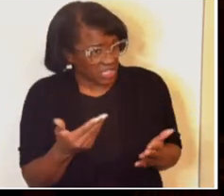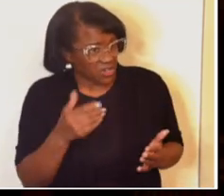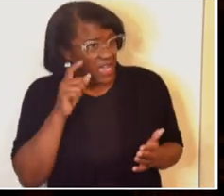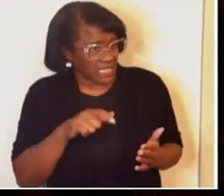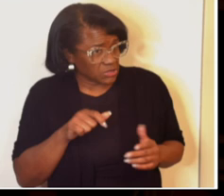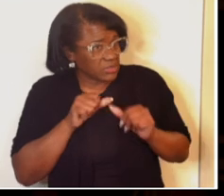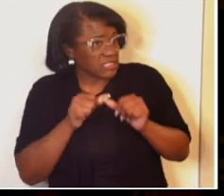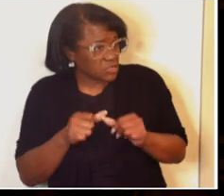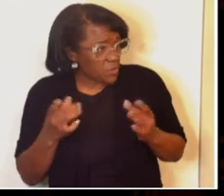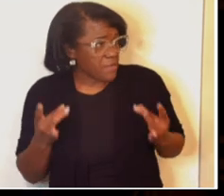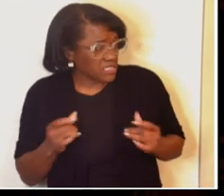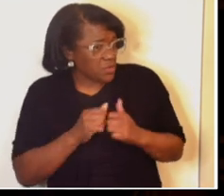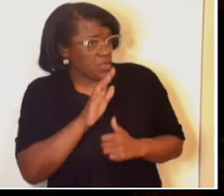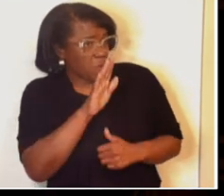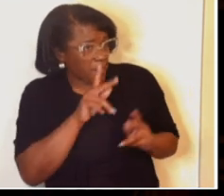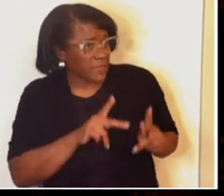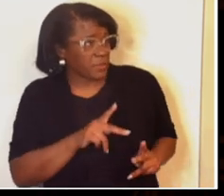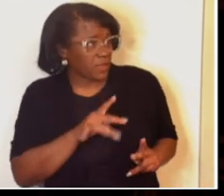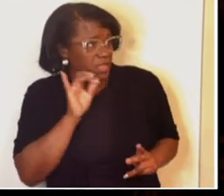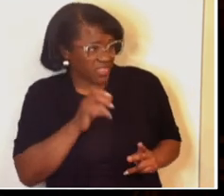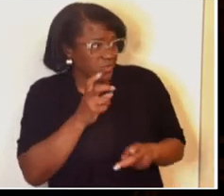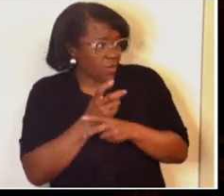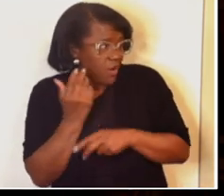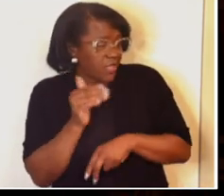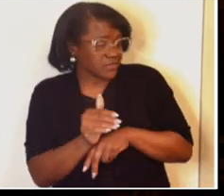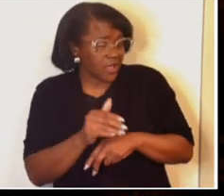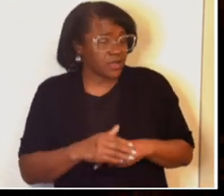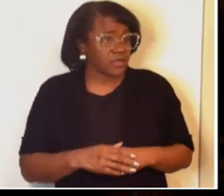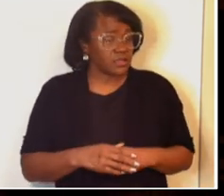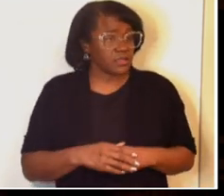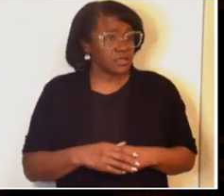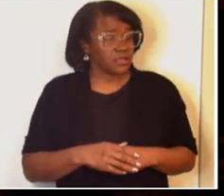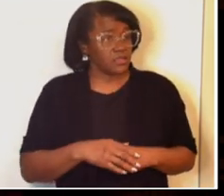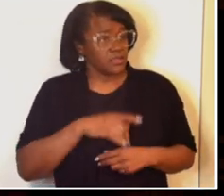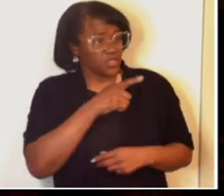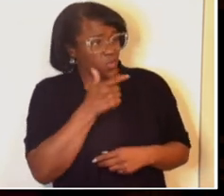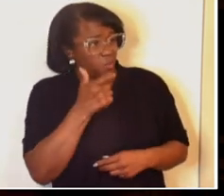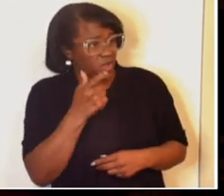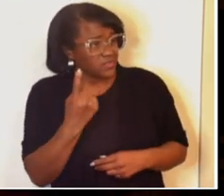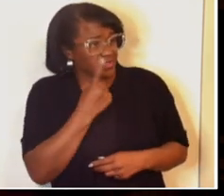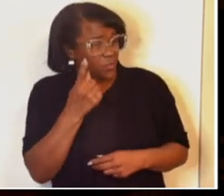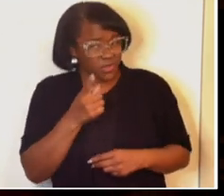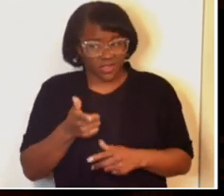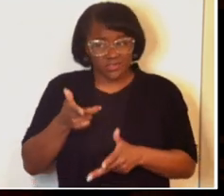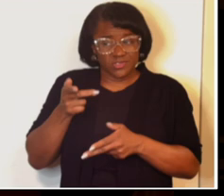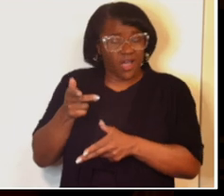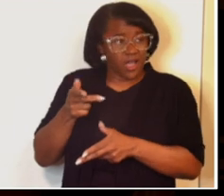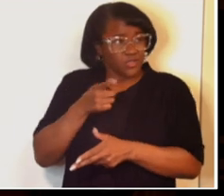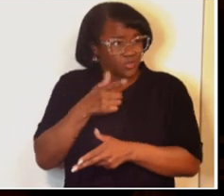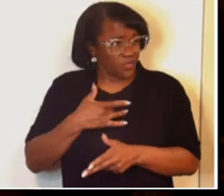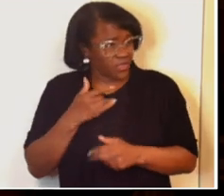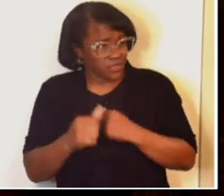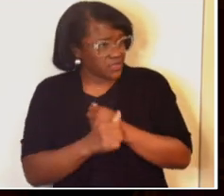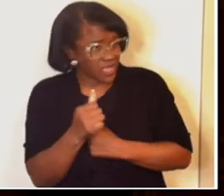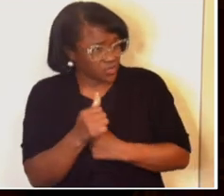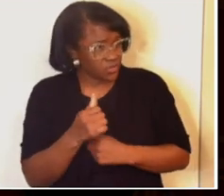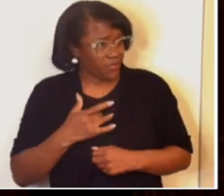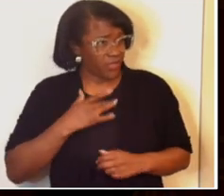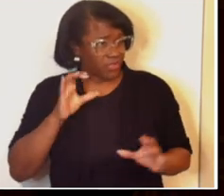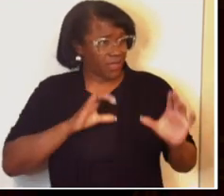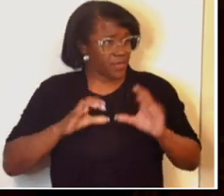people," I said. "That was hard last night. You watched someone get shot. Did you feel the danger? Did you feel the chemicals in your body